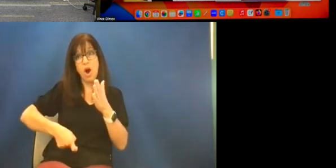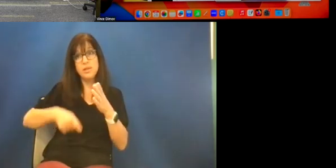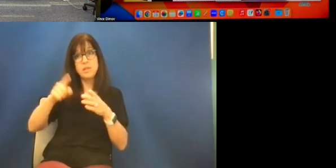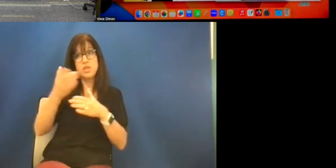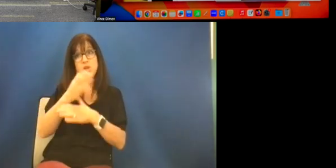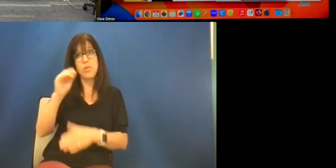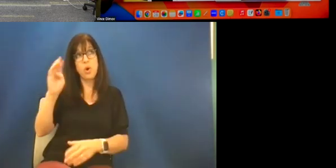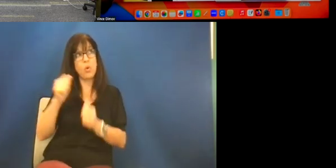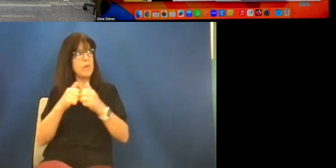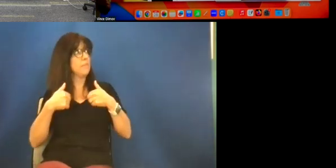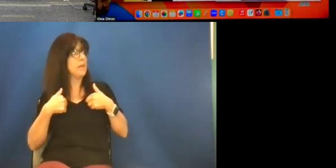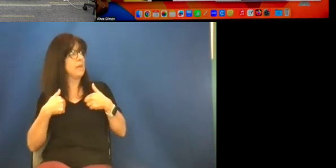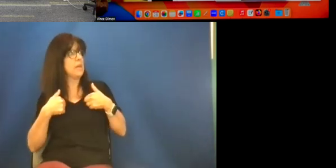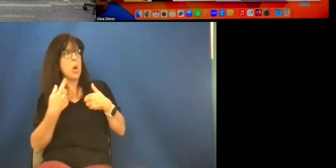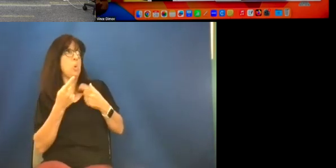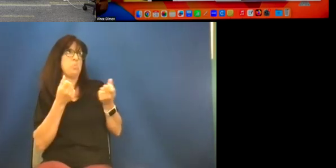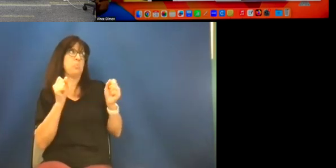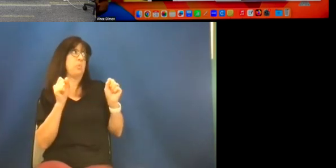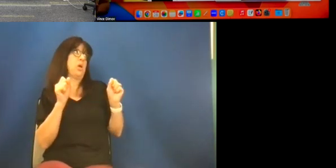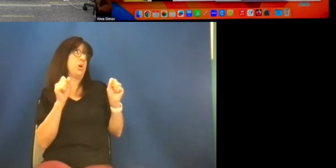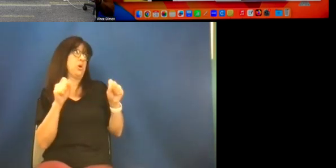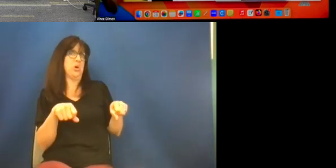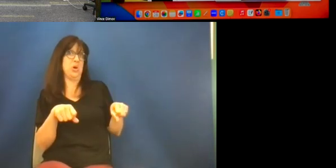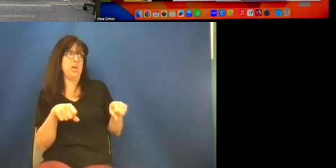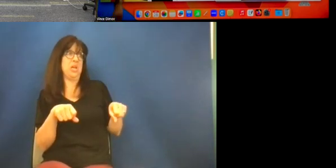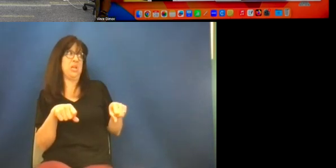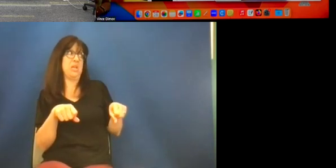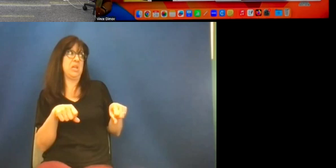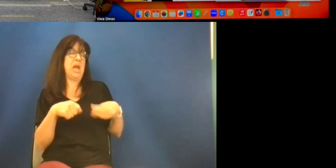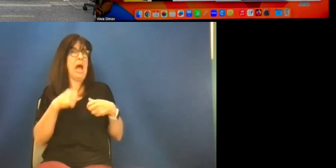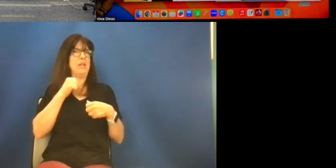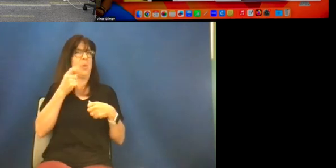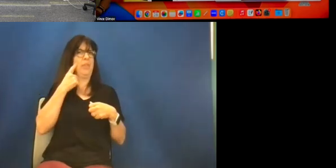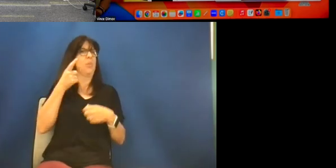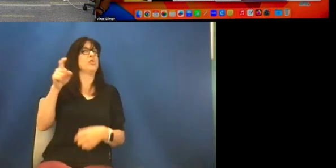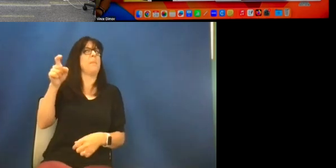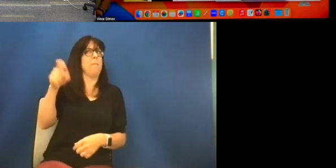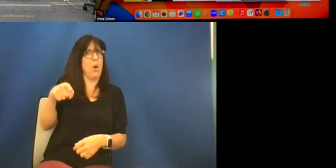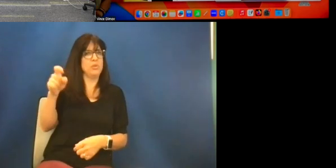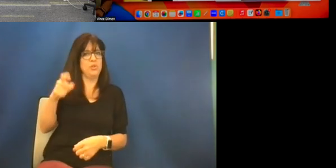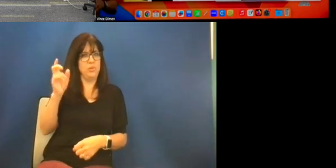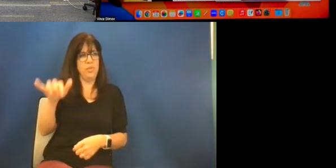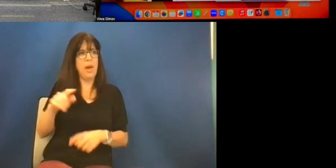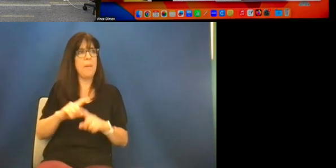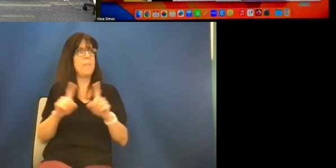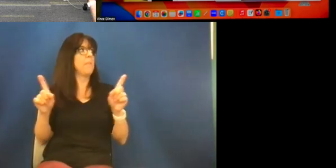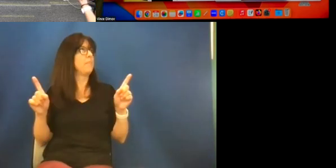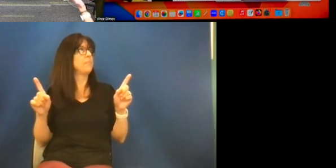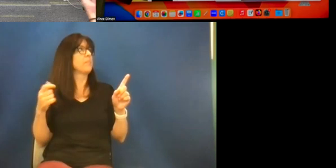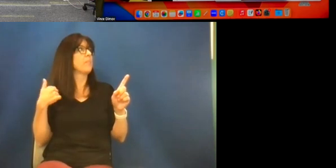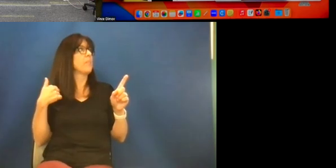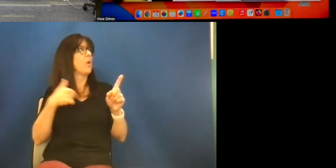share the code with me? We could. I don't know if technically we're supposed to, but I figured a lot of ways we